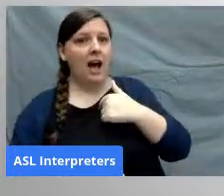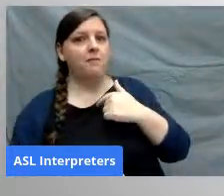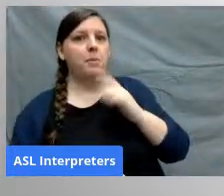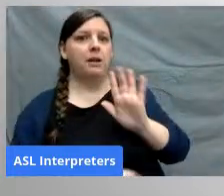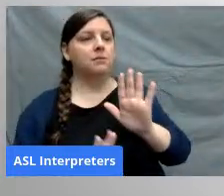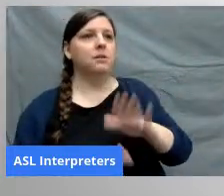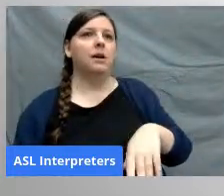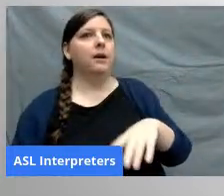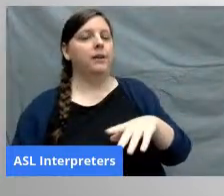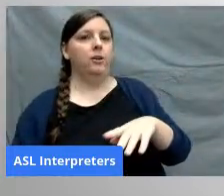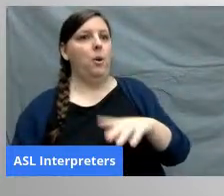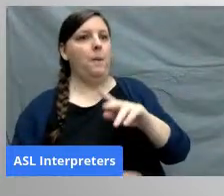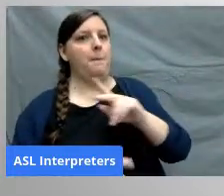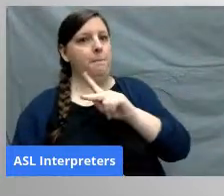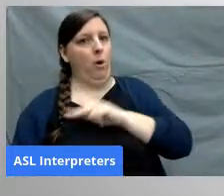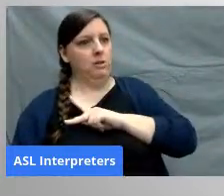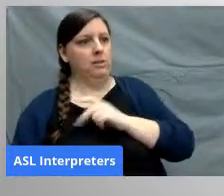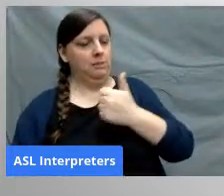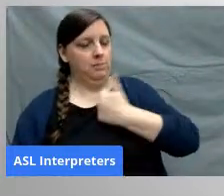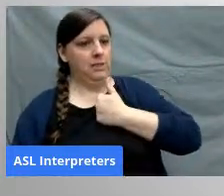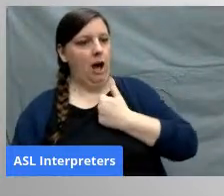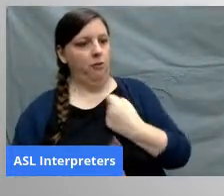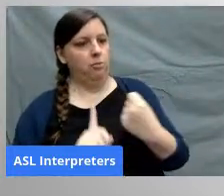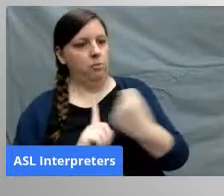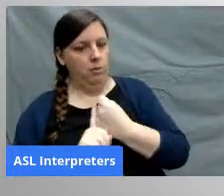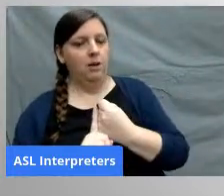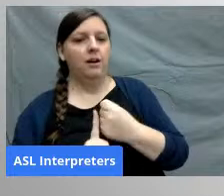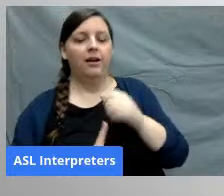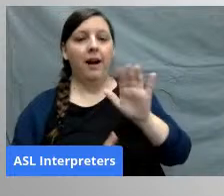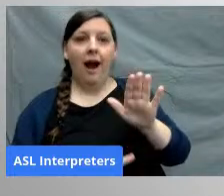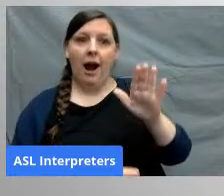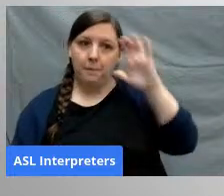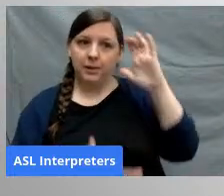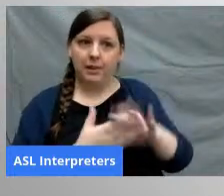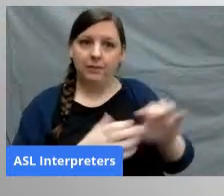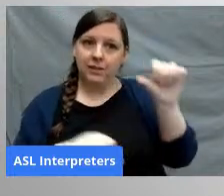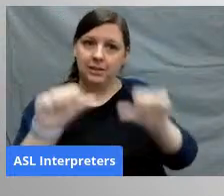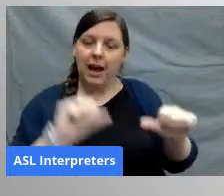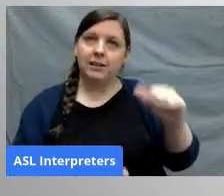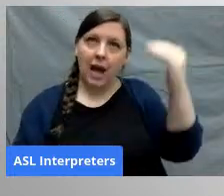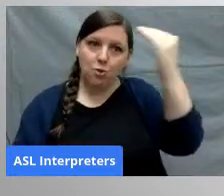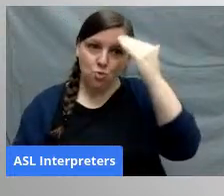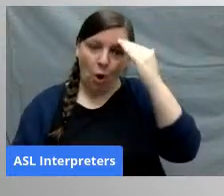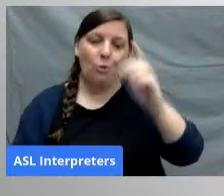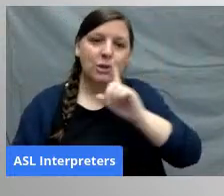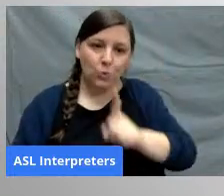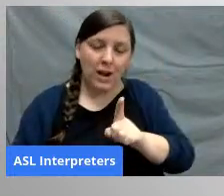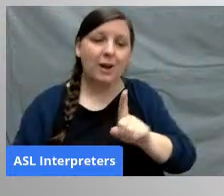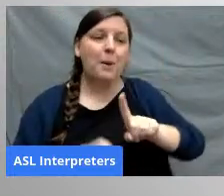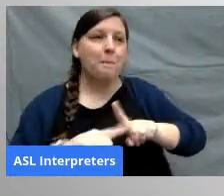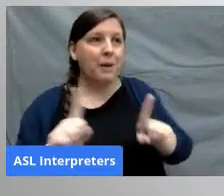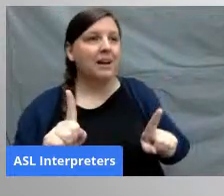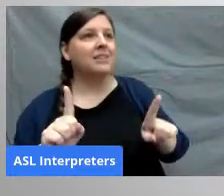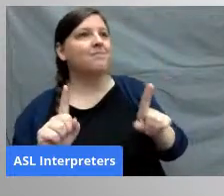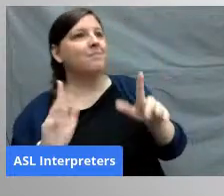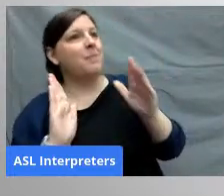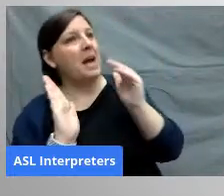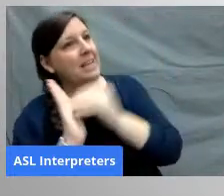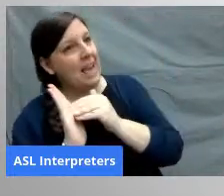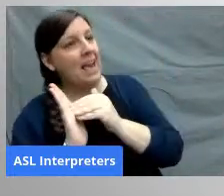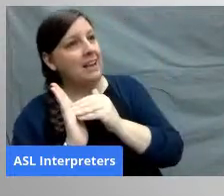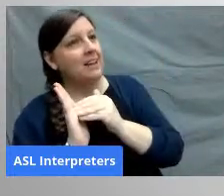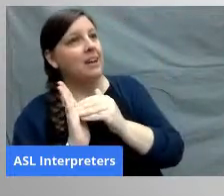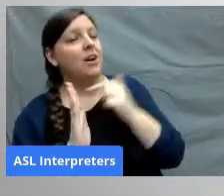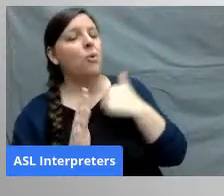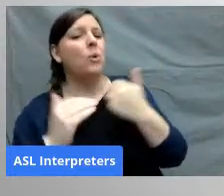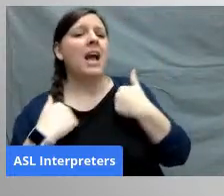the science, doesn't believe it's real. I know it's real. But we also, again, have